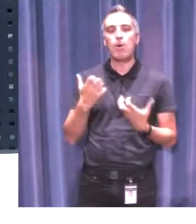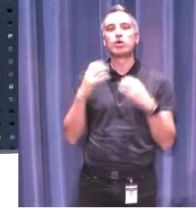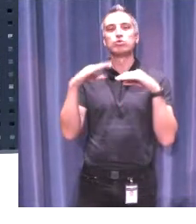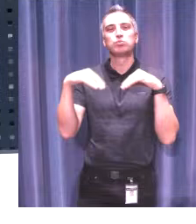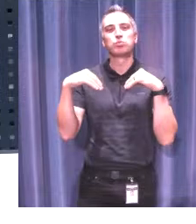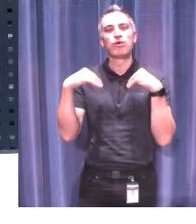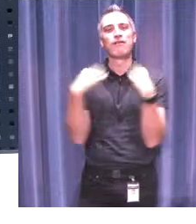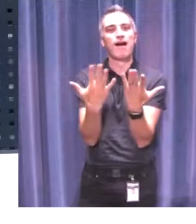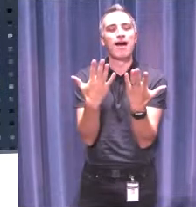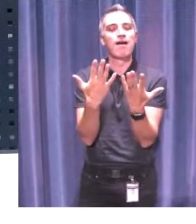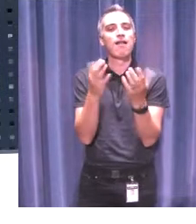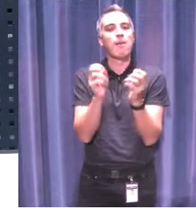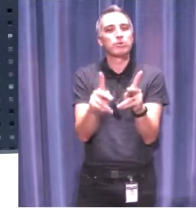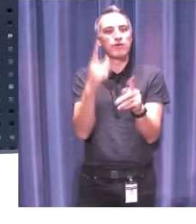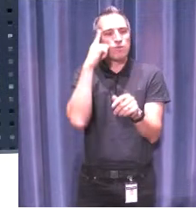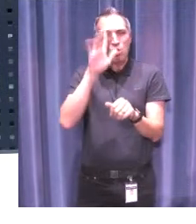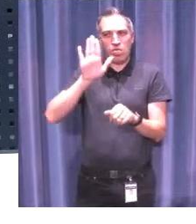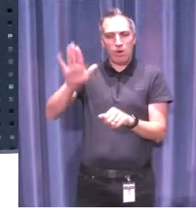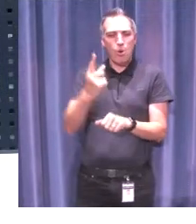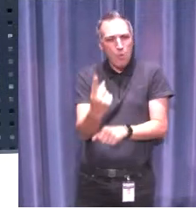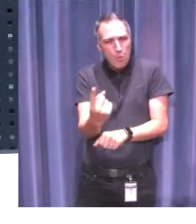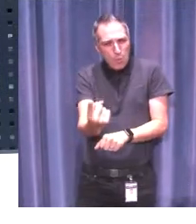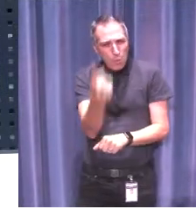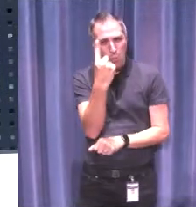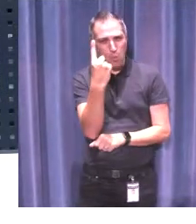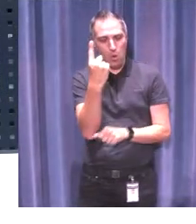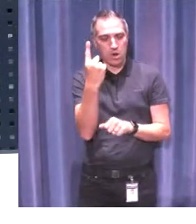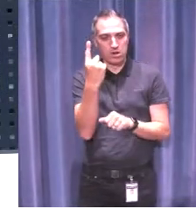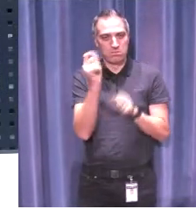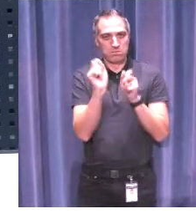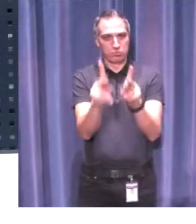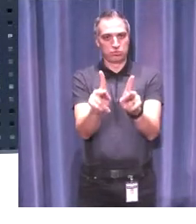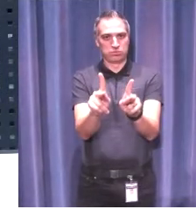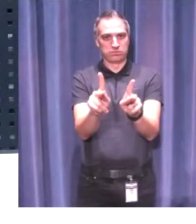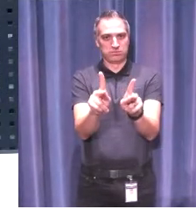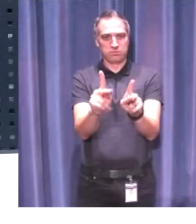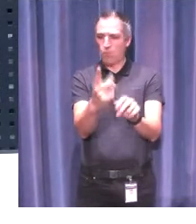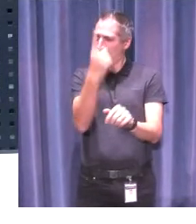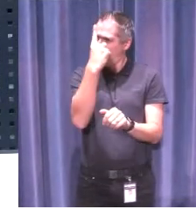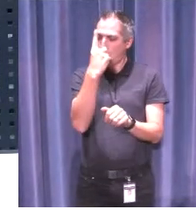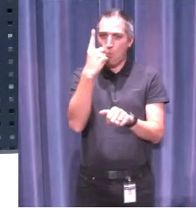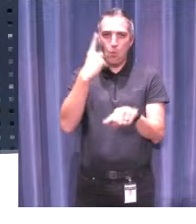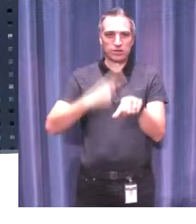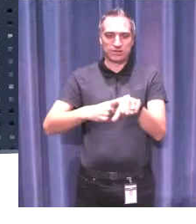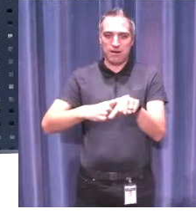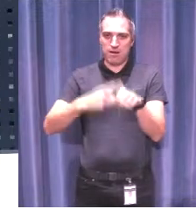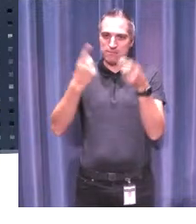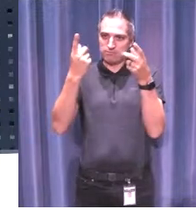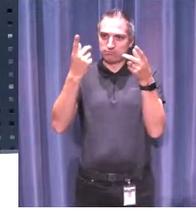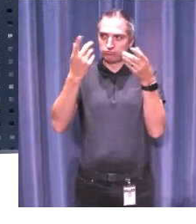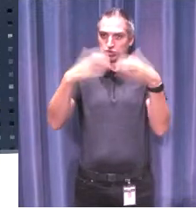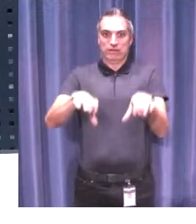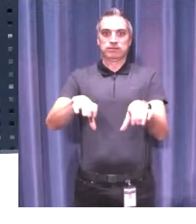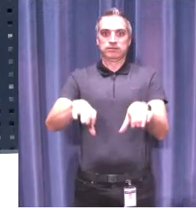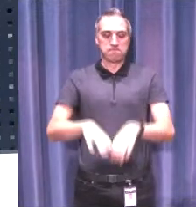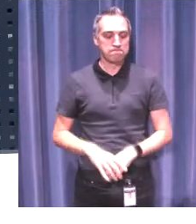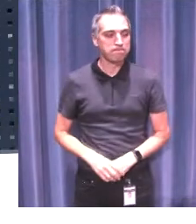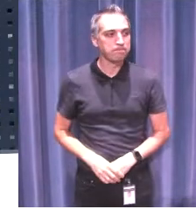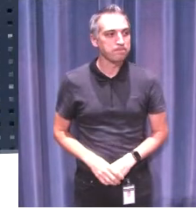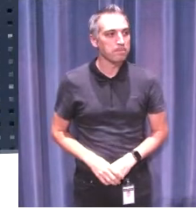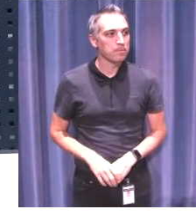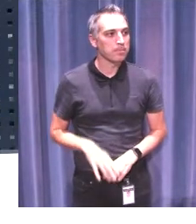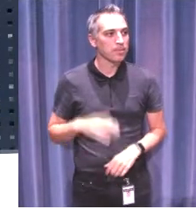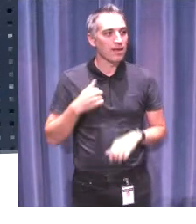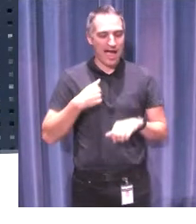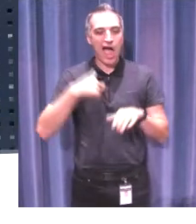shot. Okay? So, and I want them to be successful. I drove in your